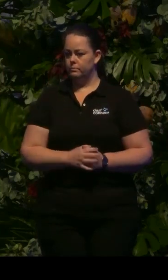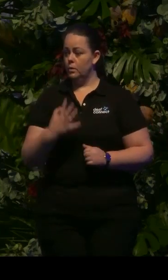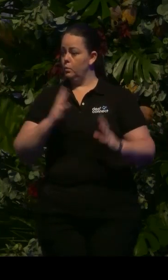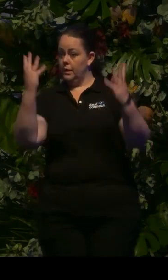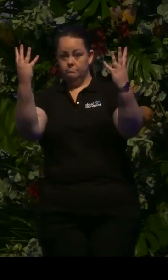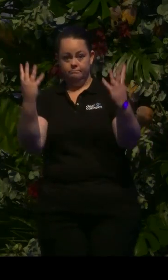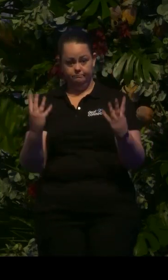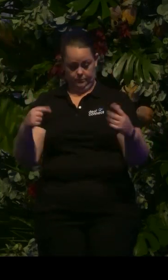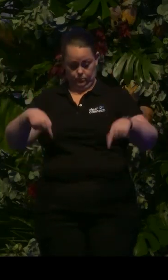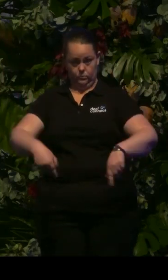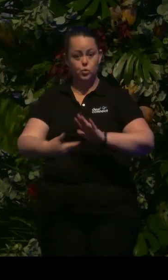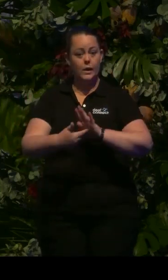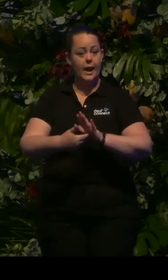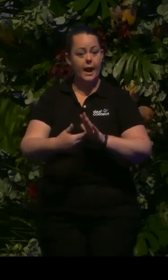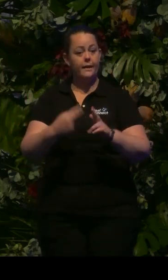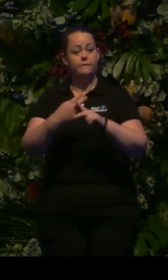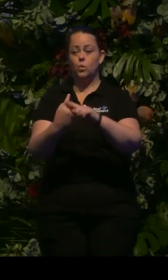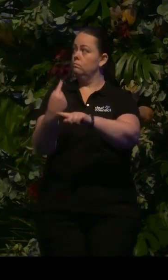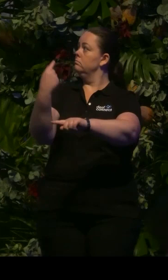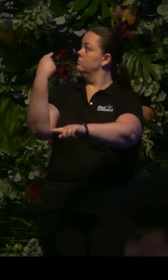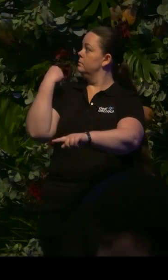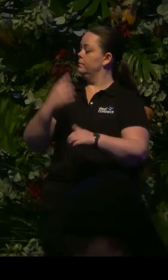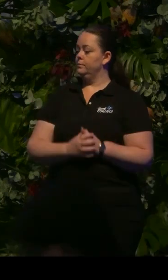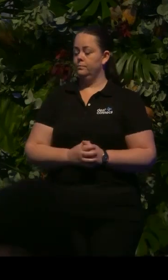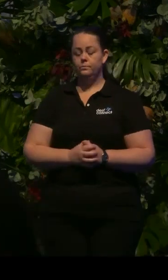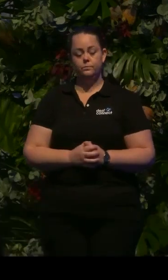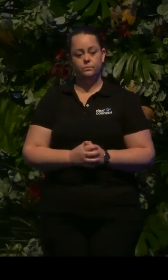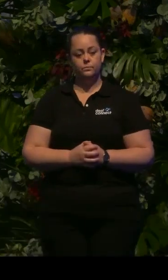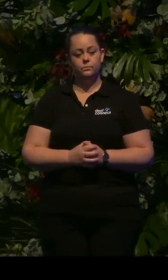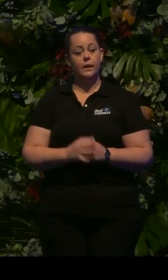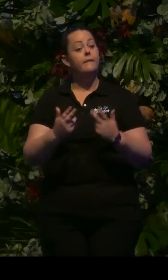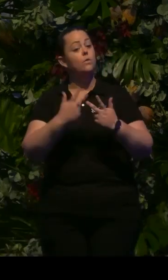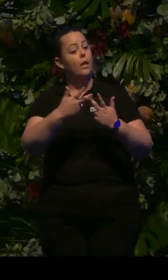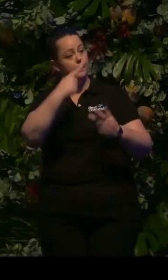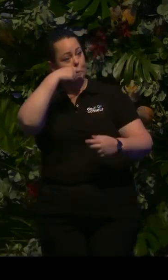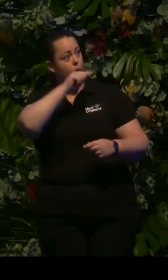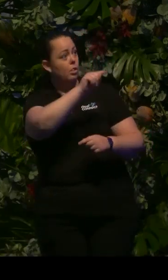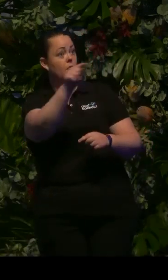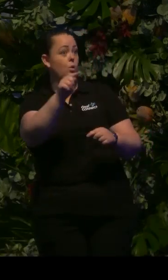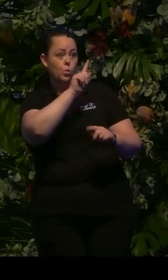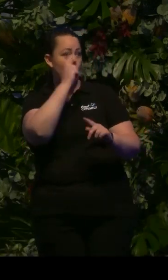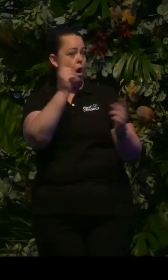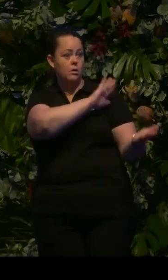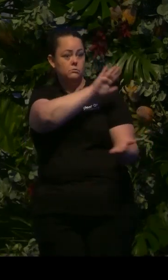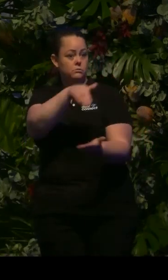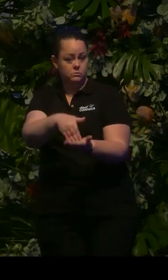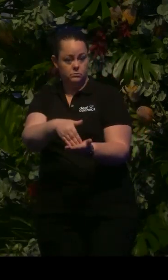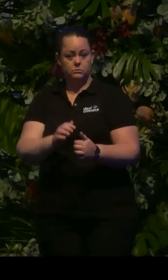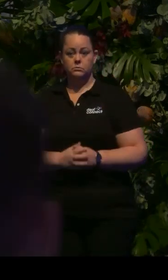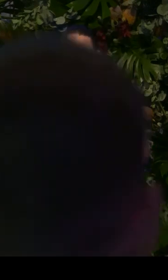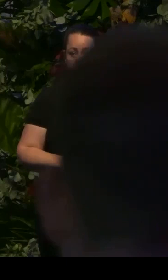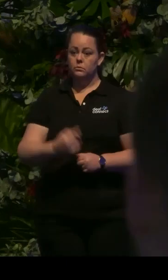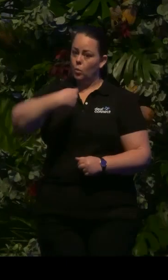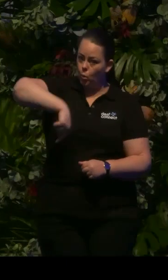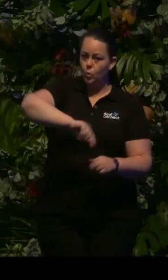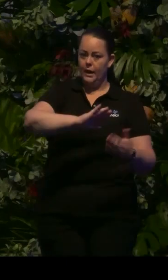them because no matter what the circumstances or the barriers we face as a community, we never turn back, we never give up, we always